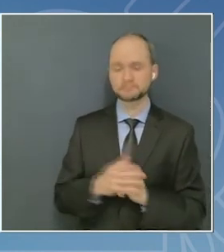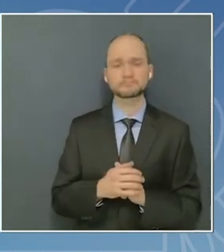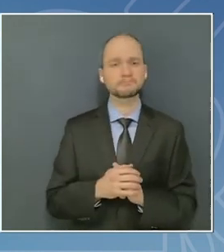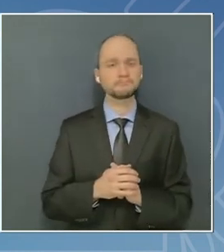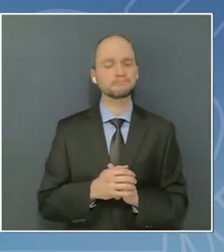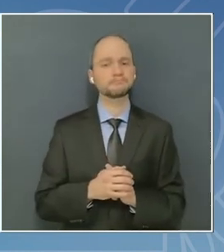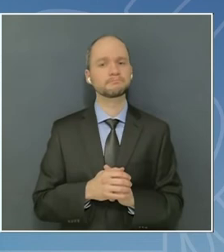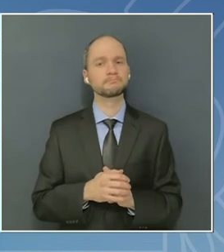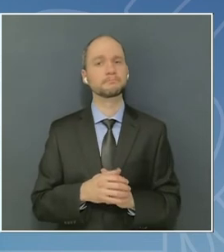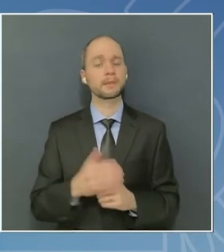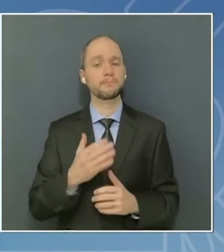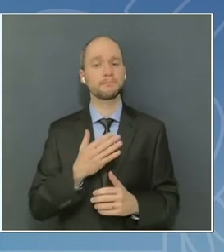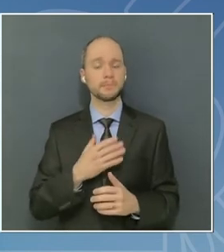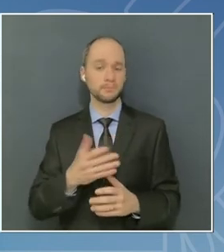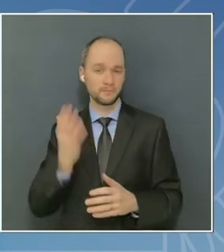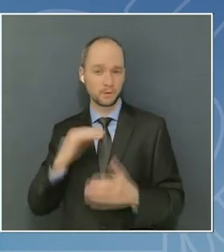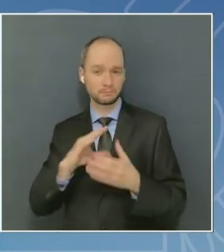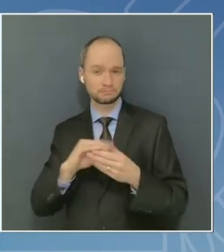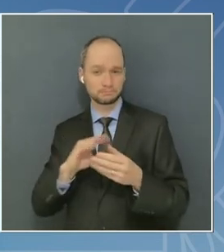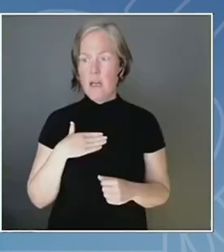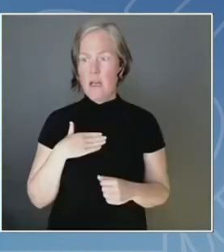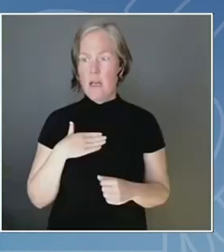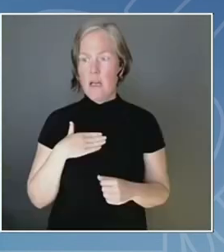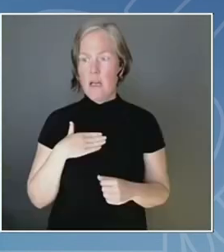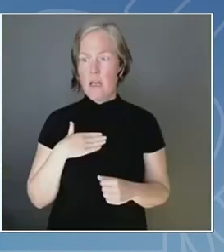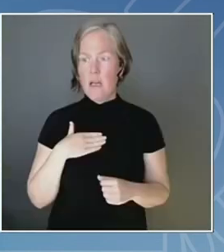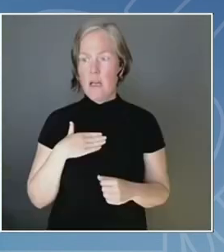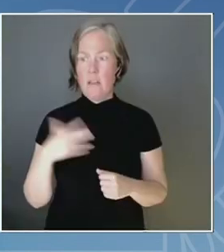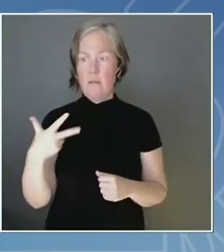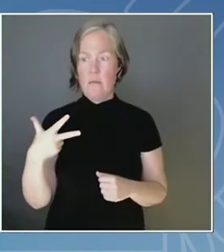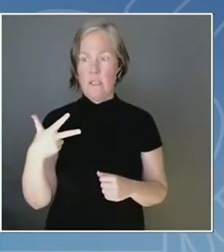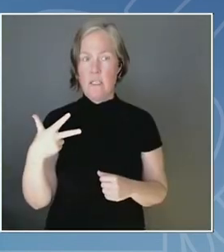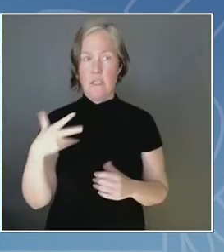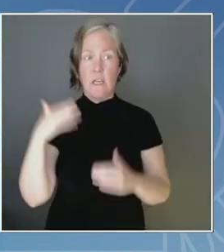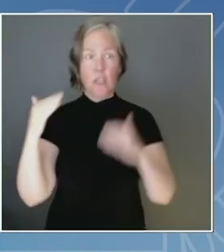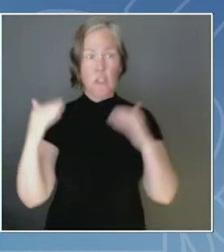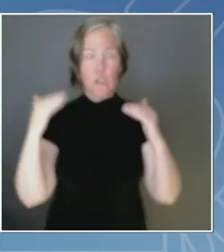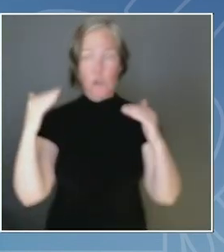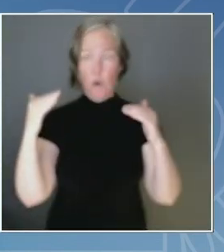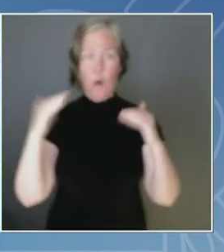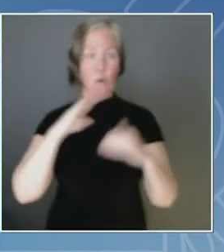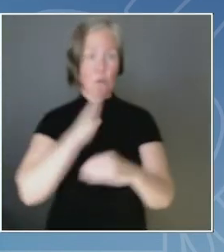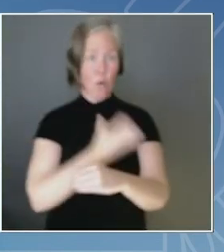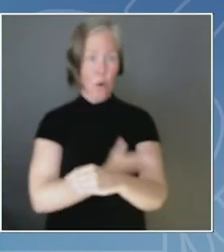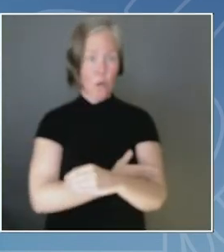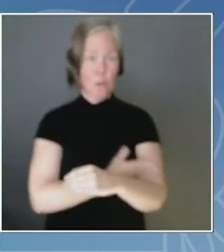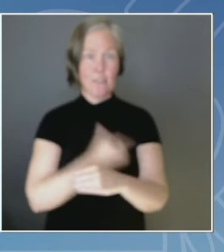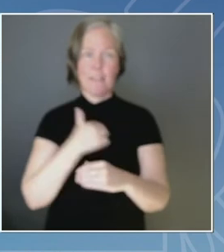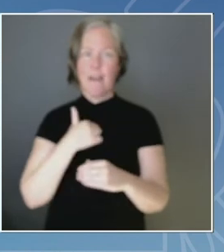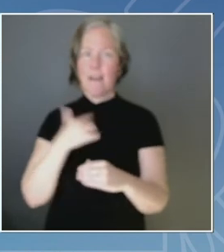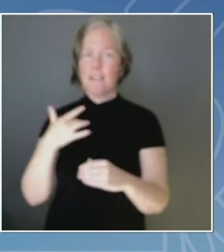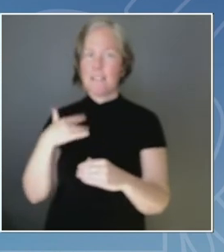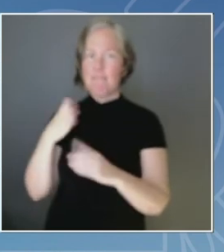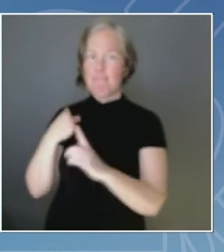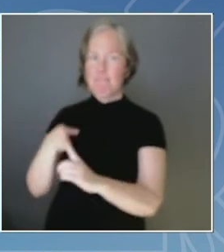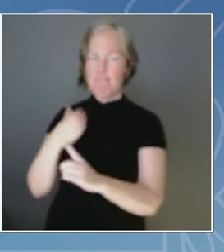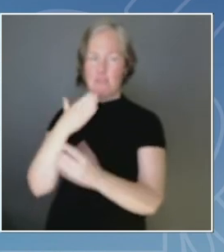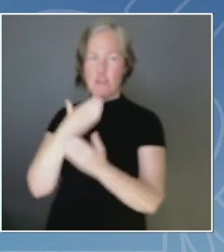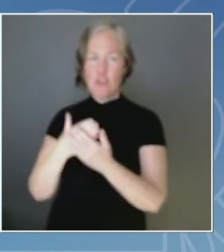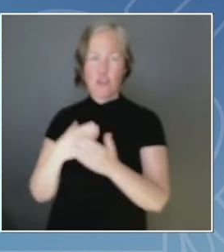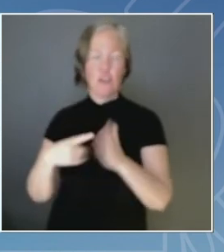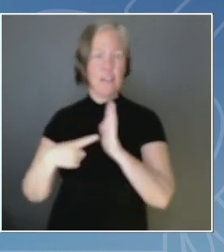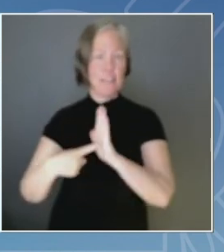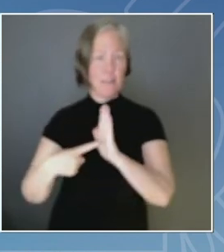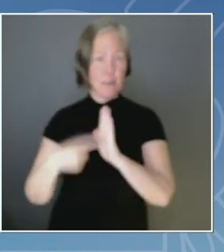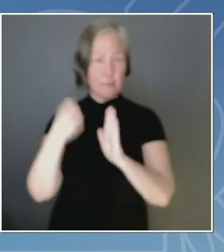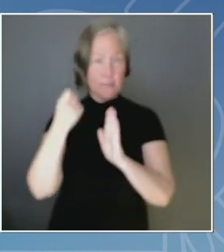three adult daughters as an example. Two of them are raised here when they came here at the age of 2 and 4,